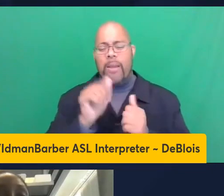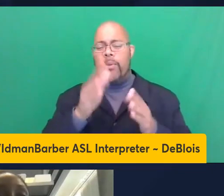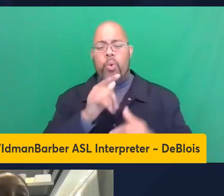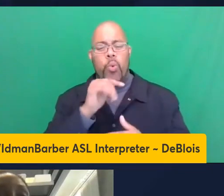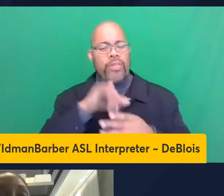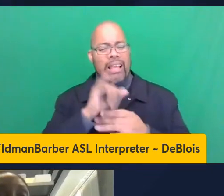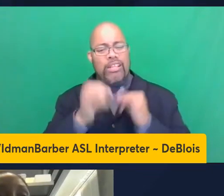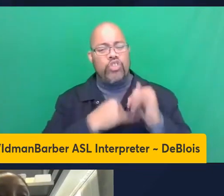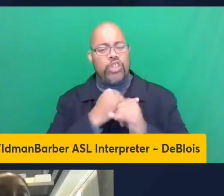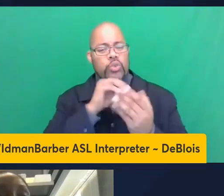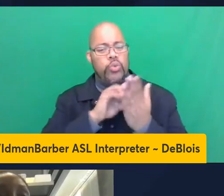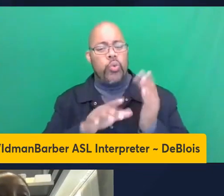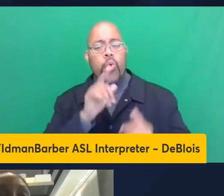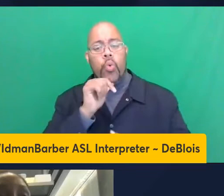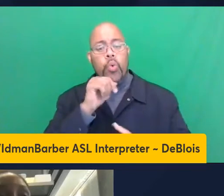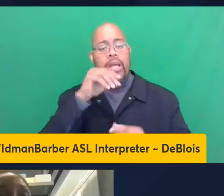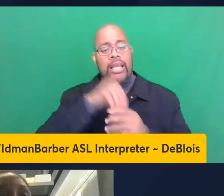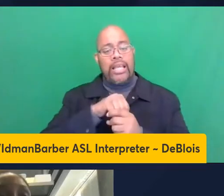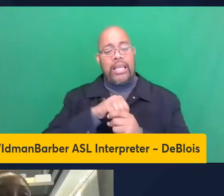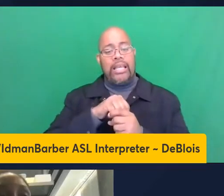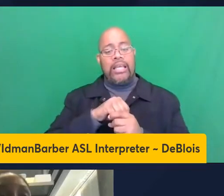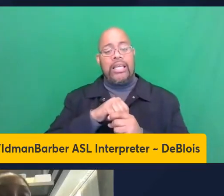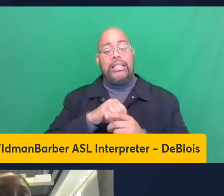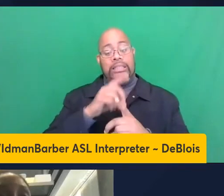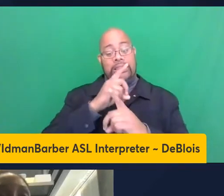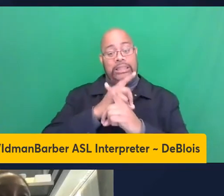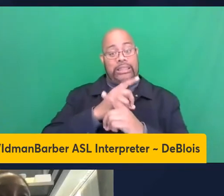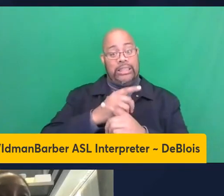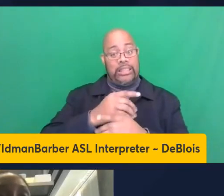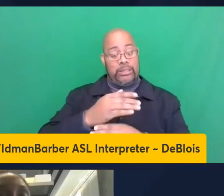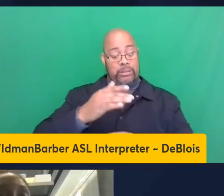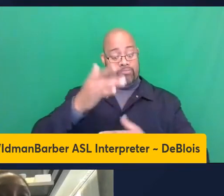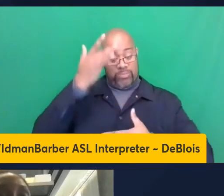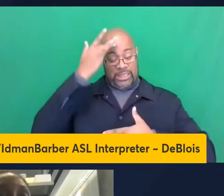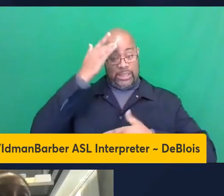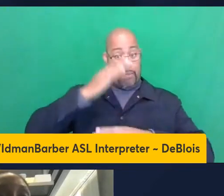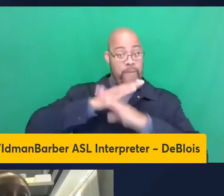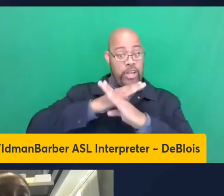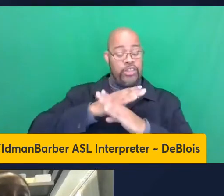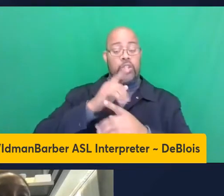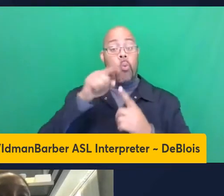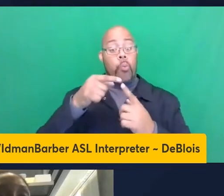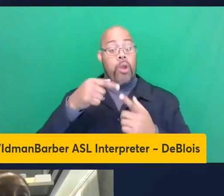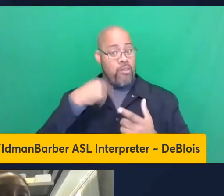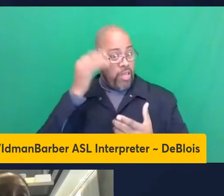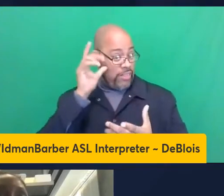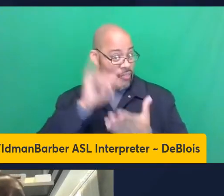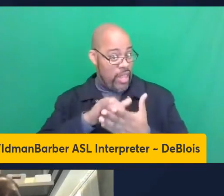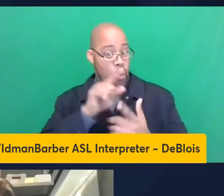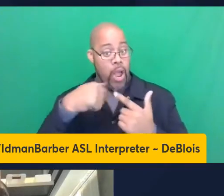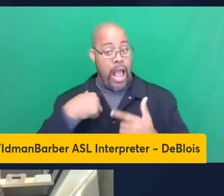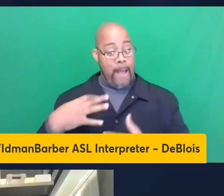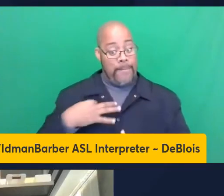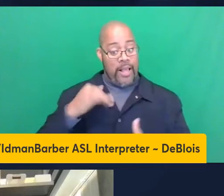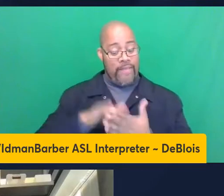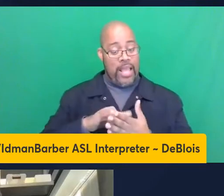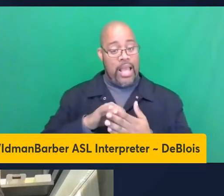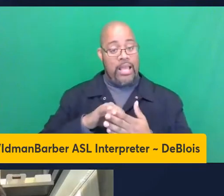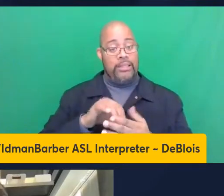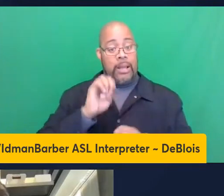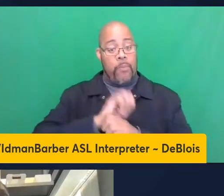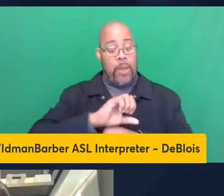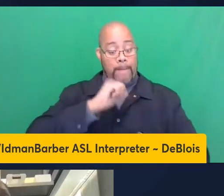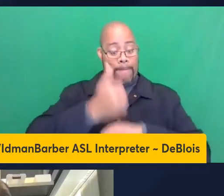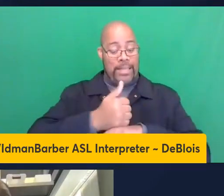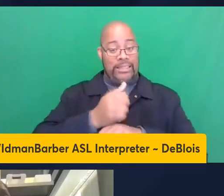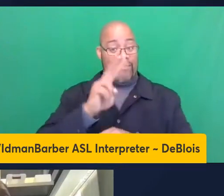an international student who is in Immuno listening to this. When I had to apply for what's known as an employment-based